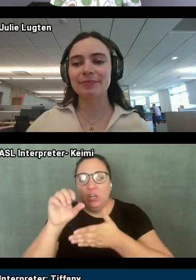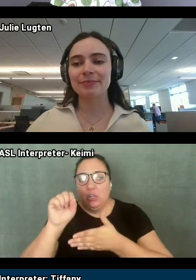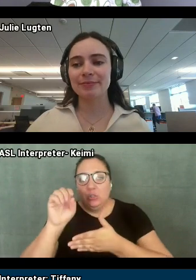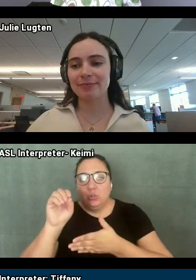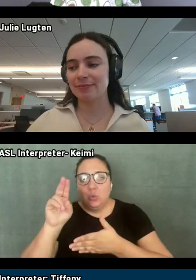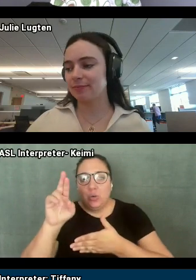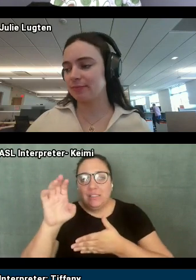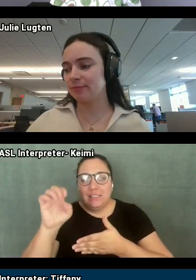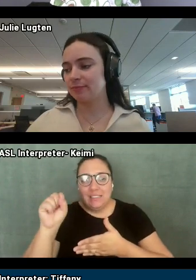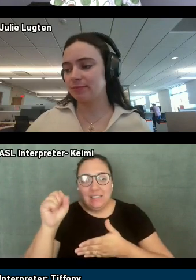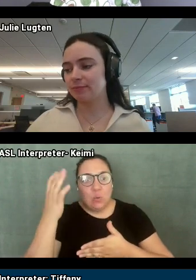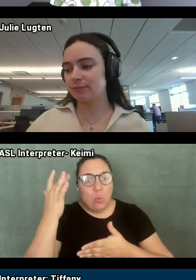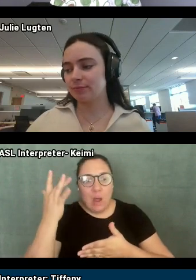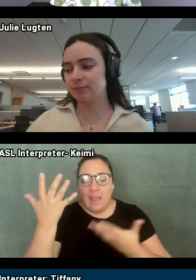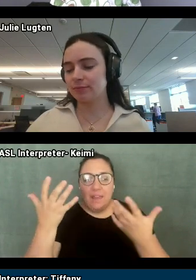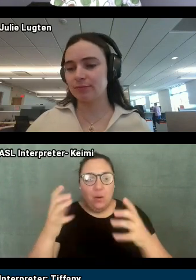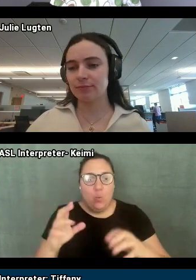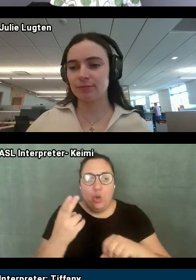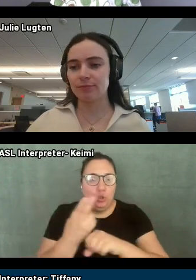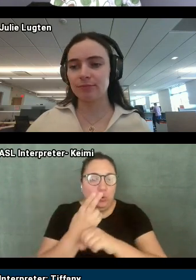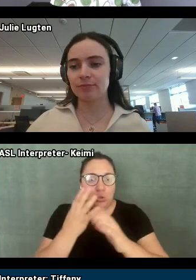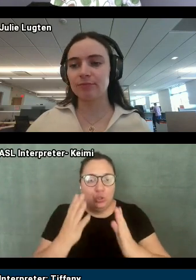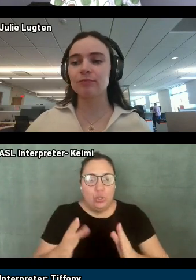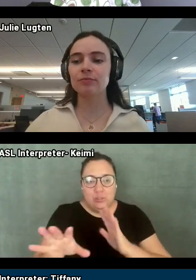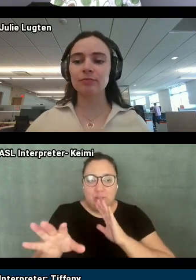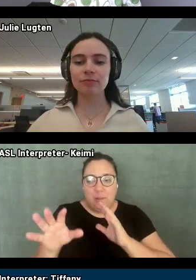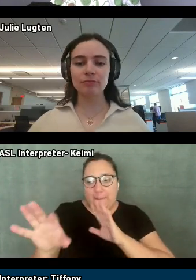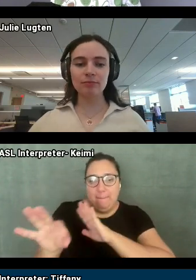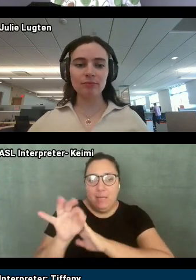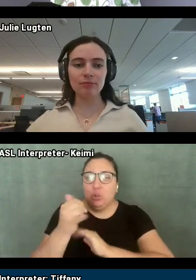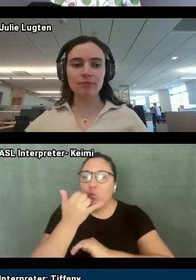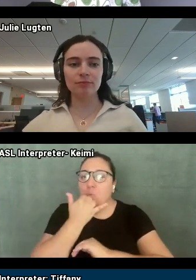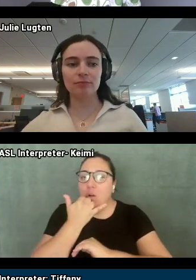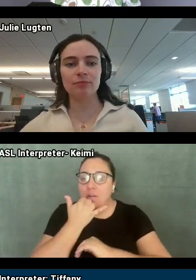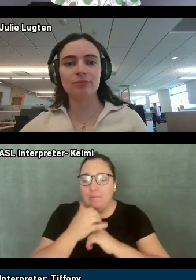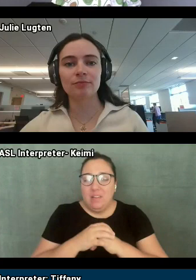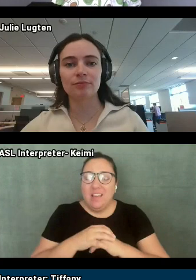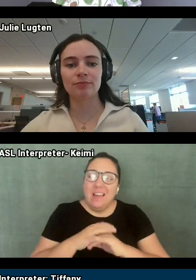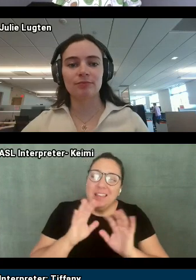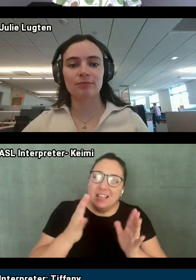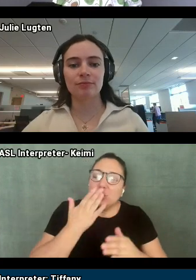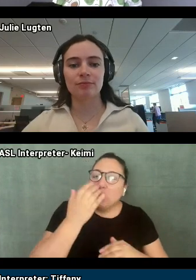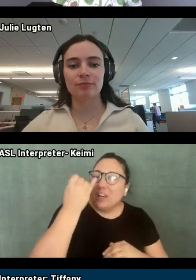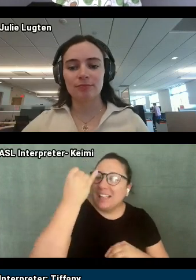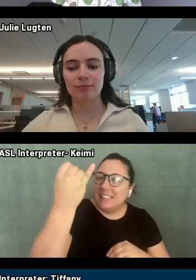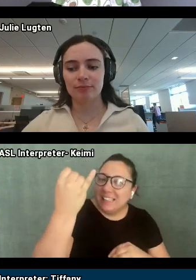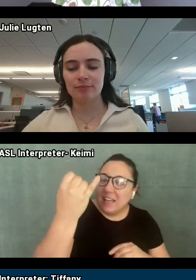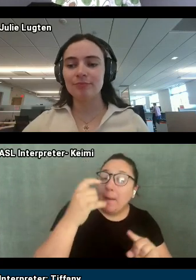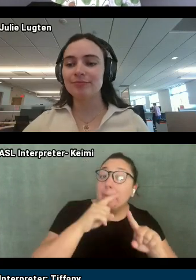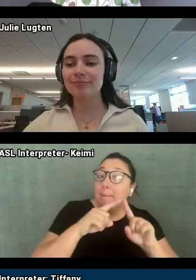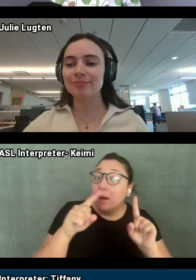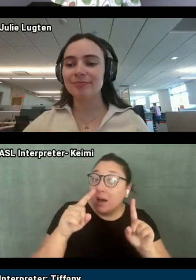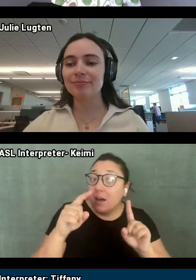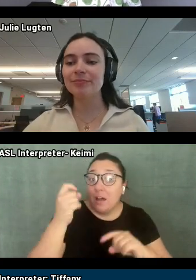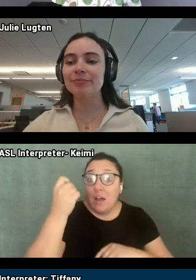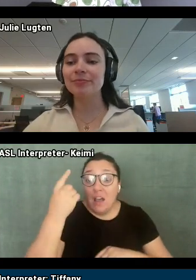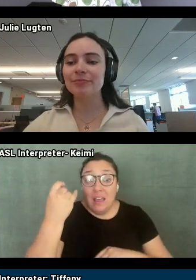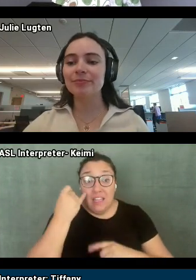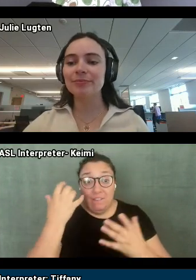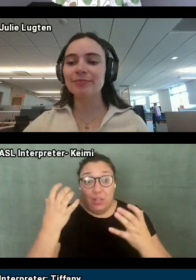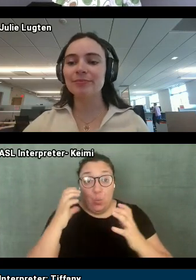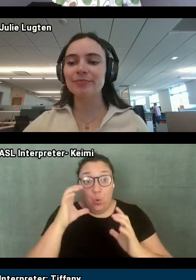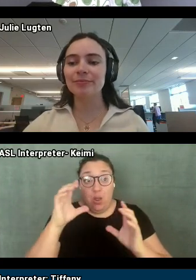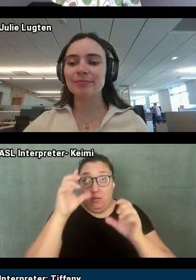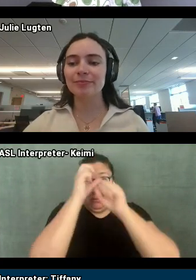option. That's kind of a good idea in spirit, but the problem is if they wanted a picture of all their lead sources across